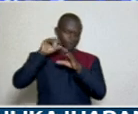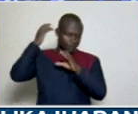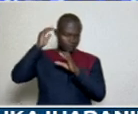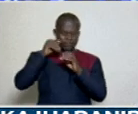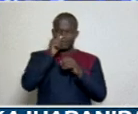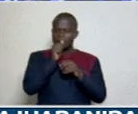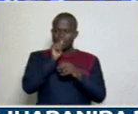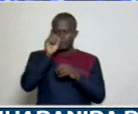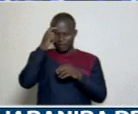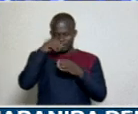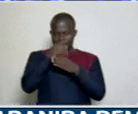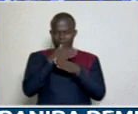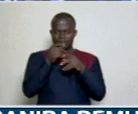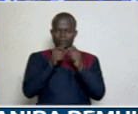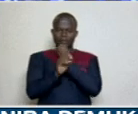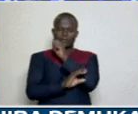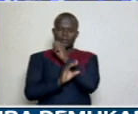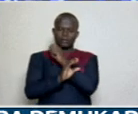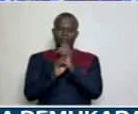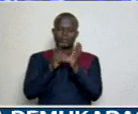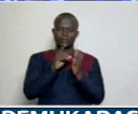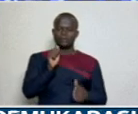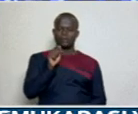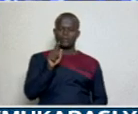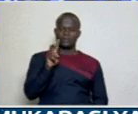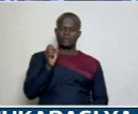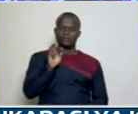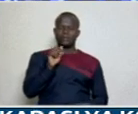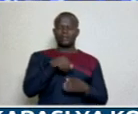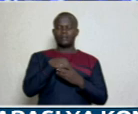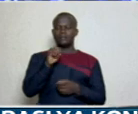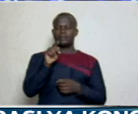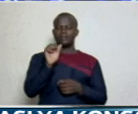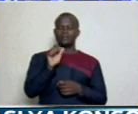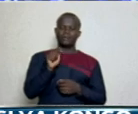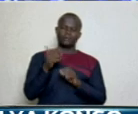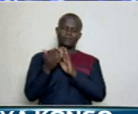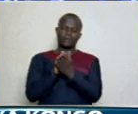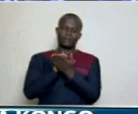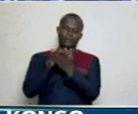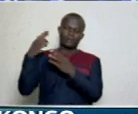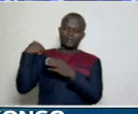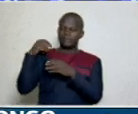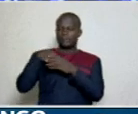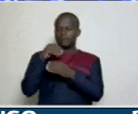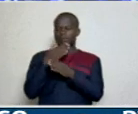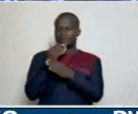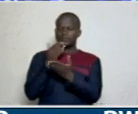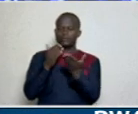wari umunyamabanga wa leta muri minisiteri y'ubutegetsi bw'igihugu Dr. Alvera Mukabaramba amaze gushyikiriza inshingano yari afite muri iyi